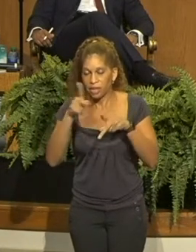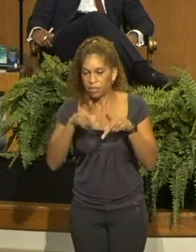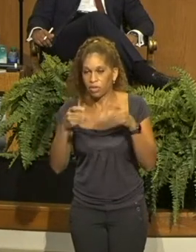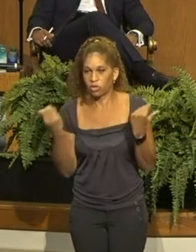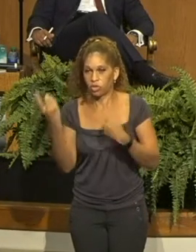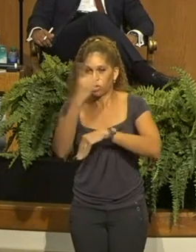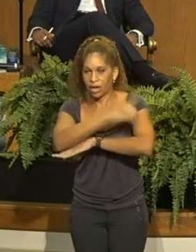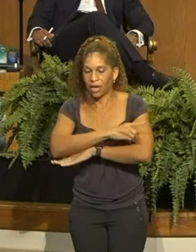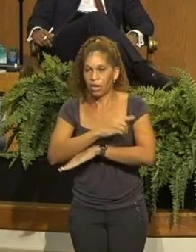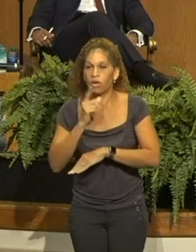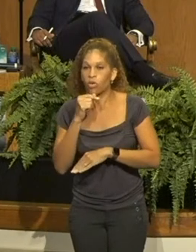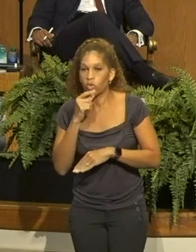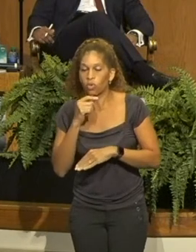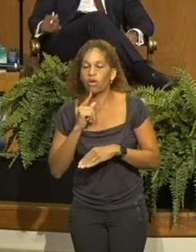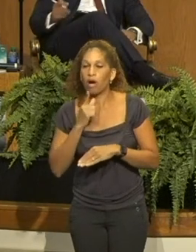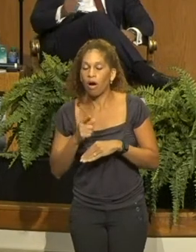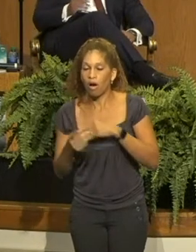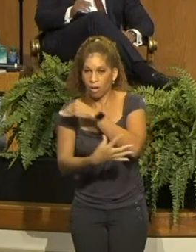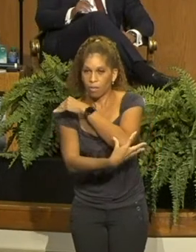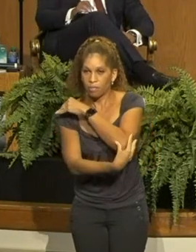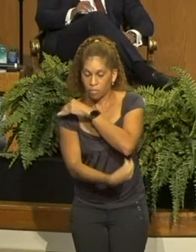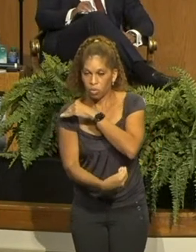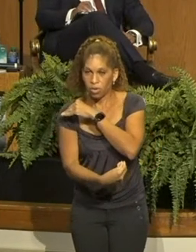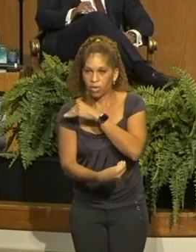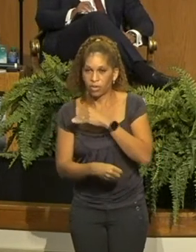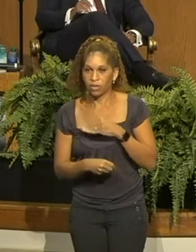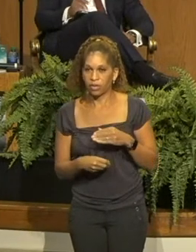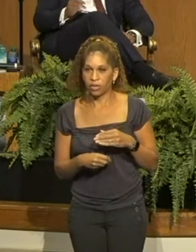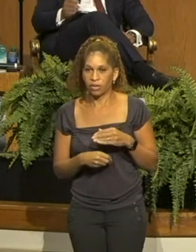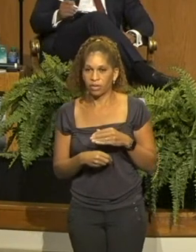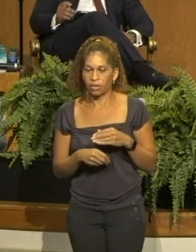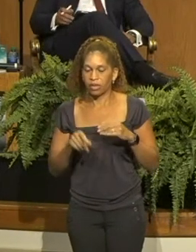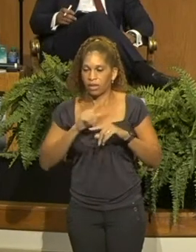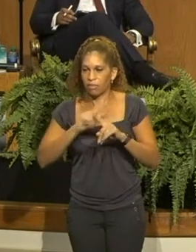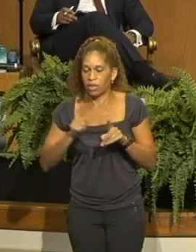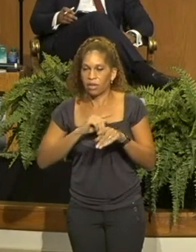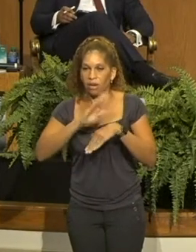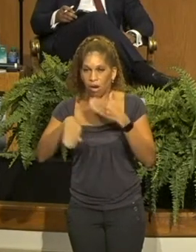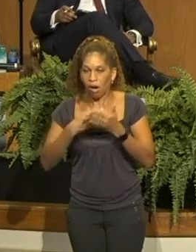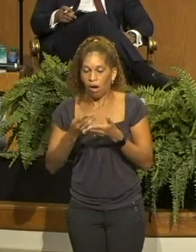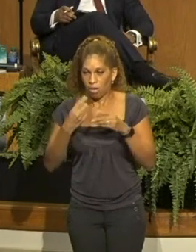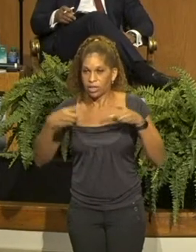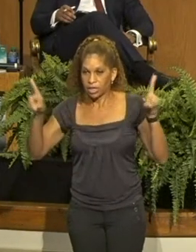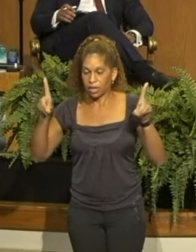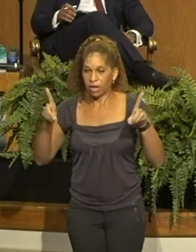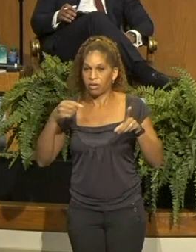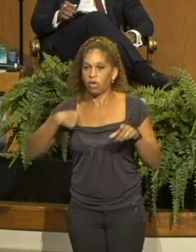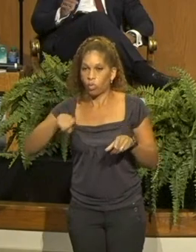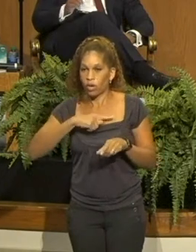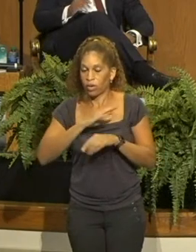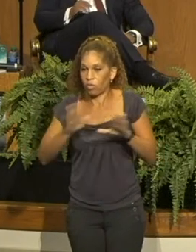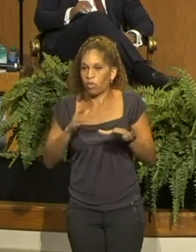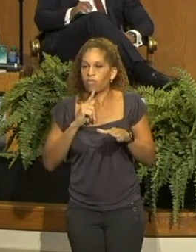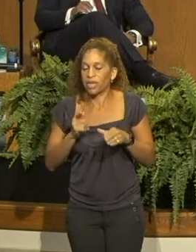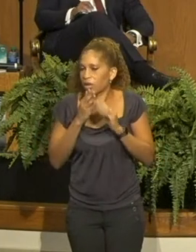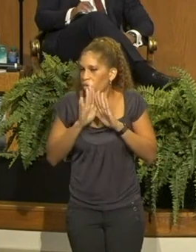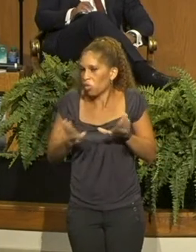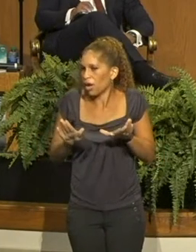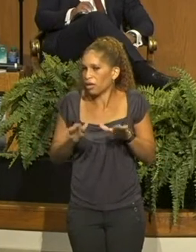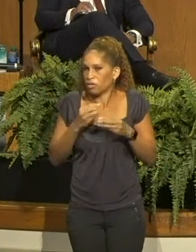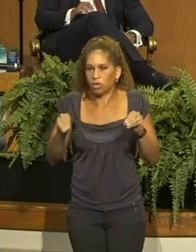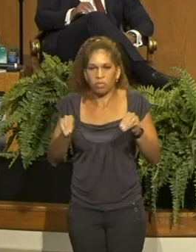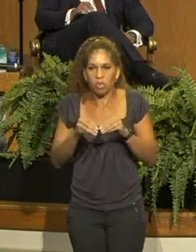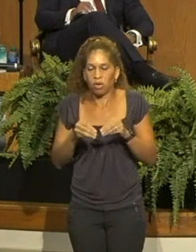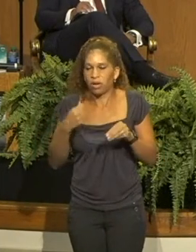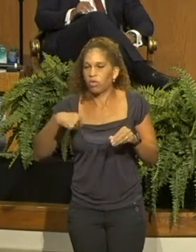today who are poor and low wealth. But then they all declared, we won't be silent anymore. And they